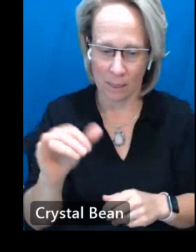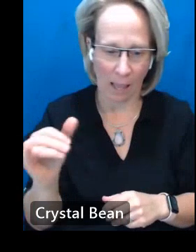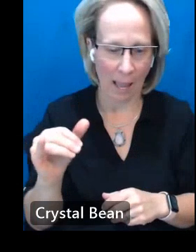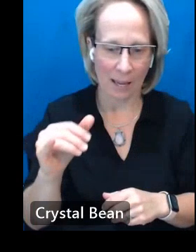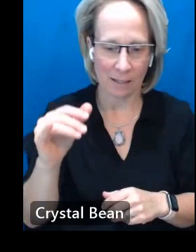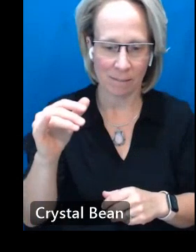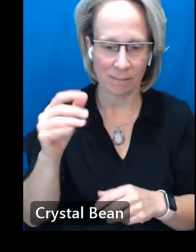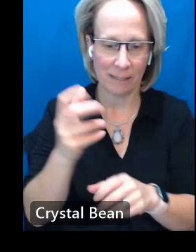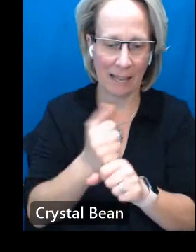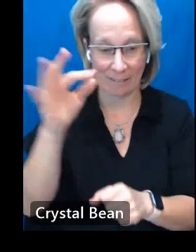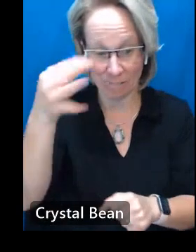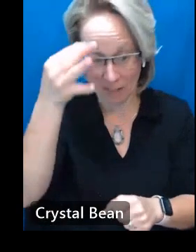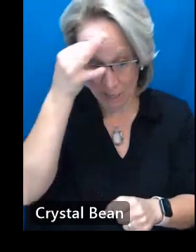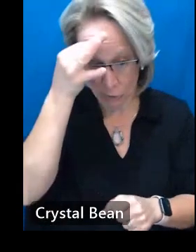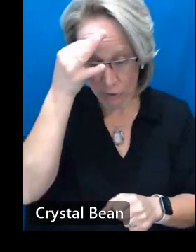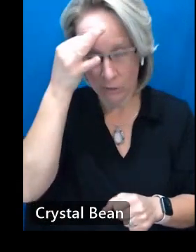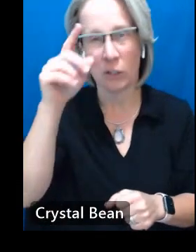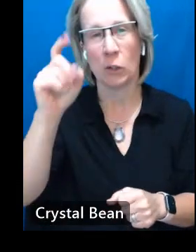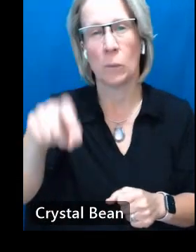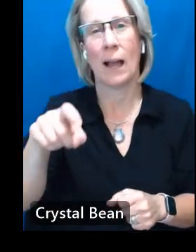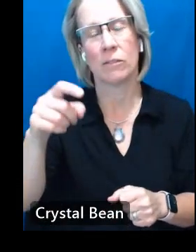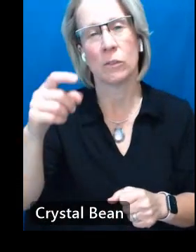it's recurring or non-recurring.